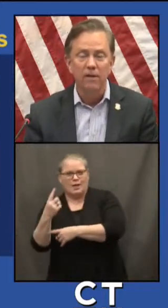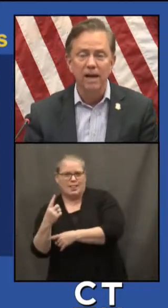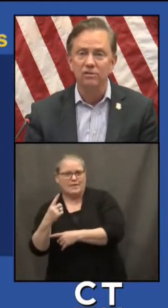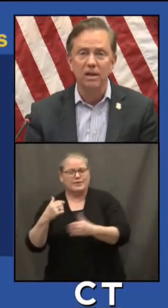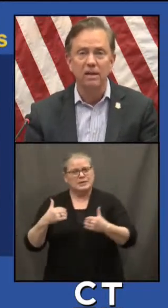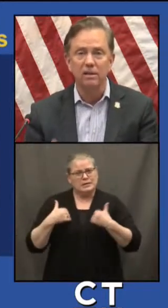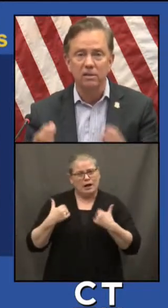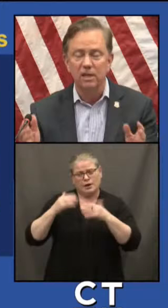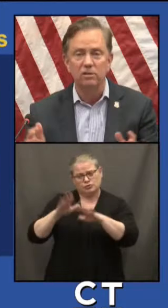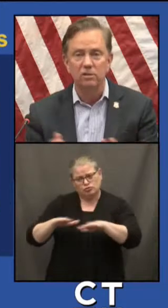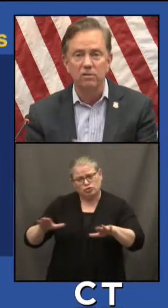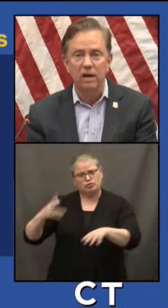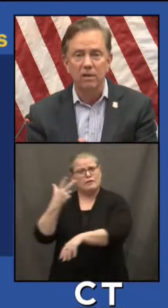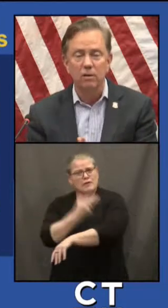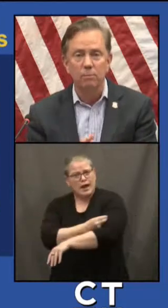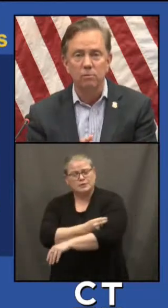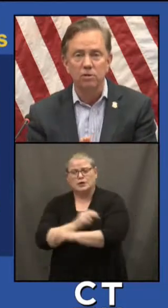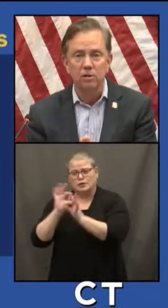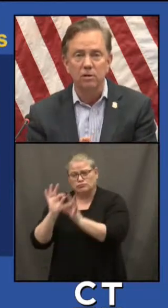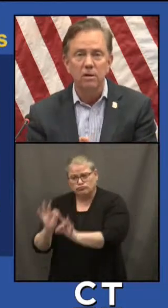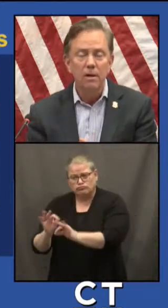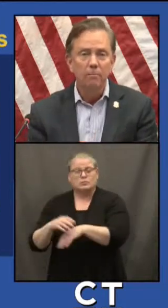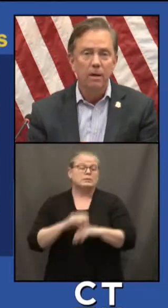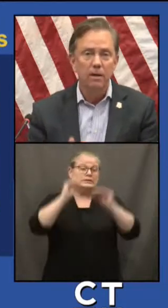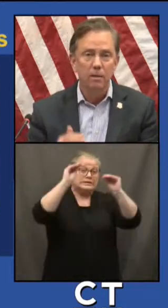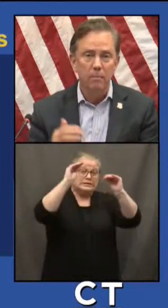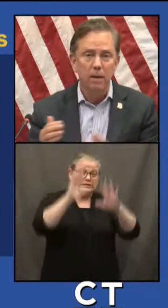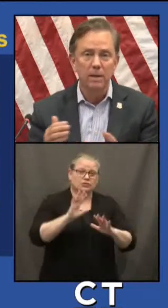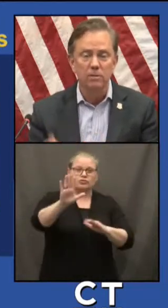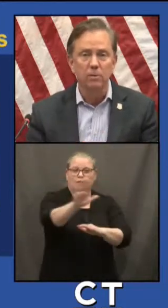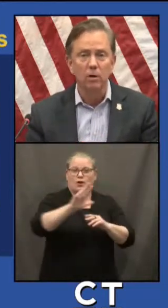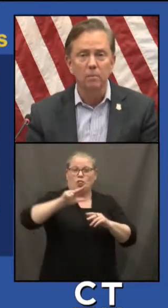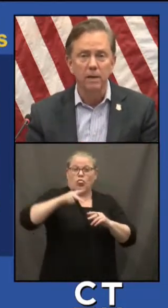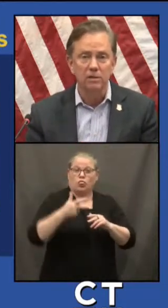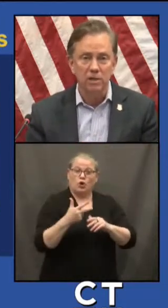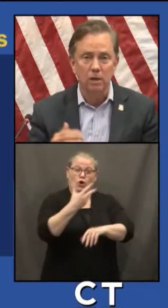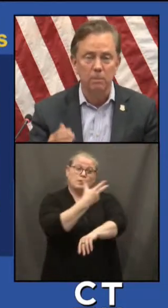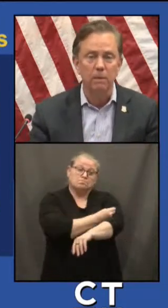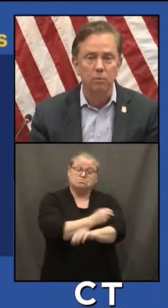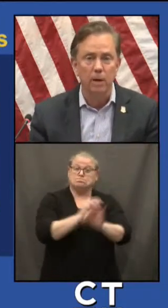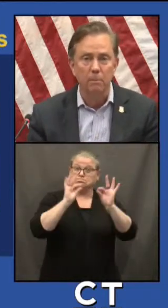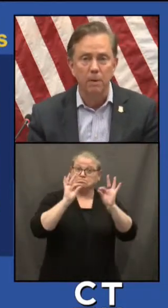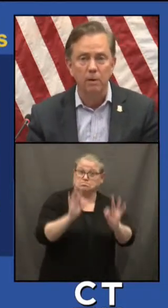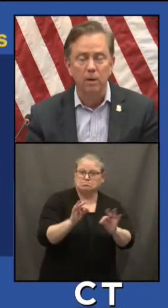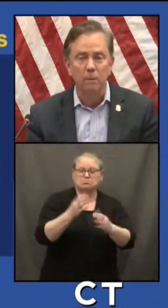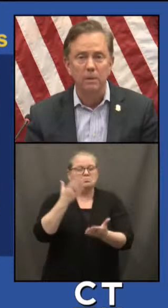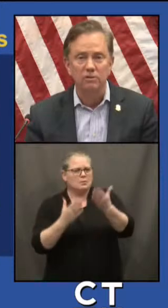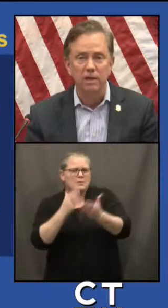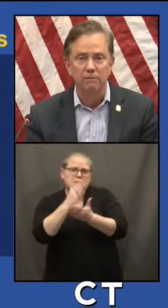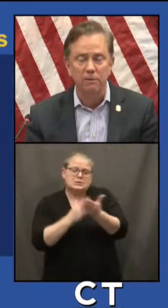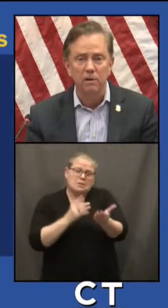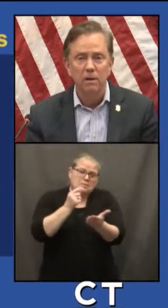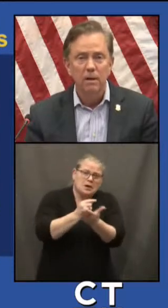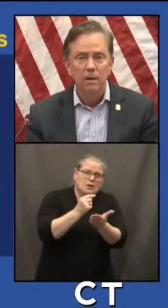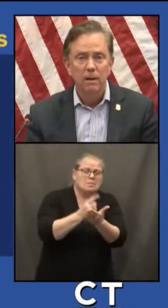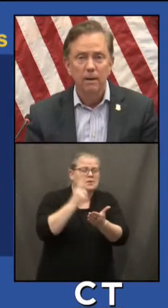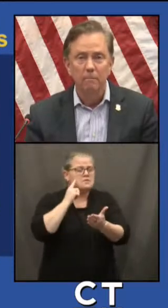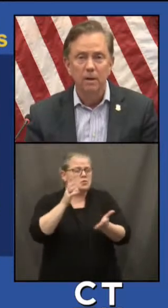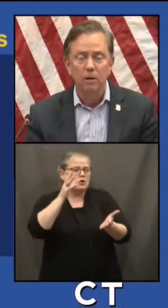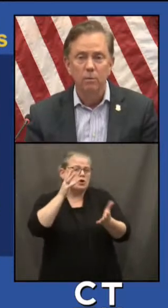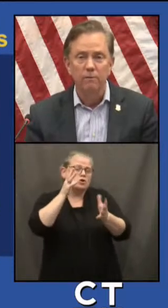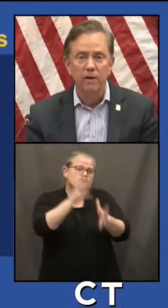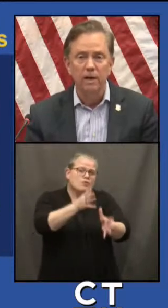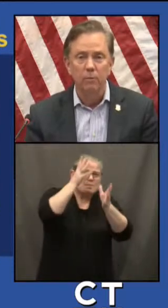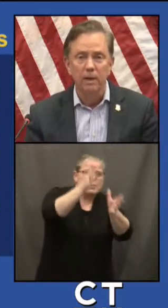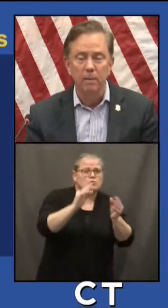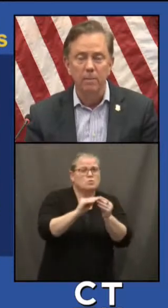are vaccinated, the teachers have gotten their booster, there may be some therapies to help keep grandpa safer.